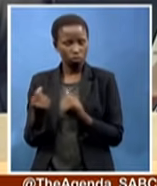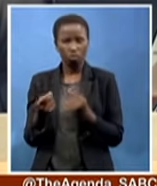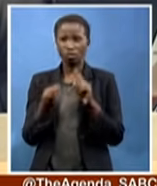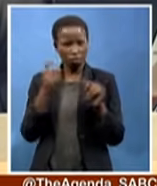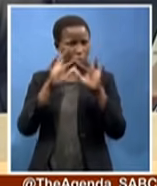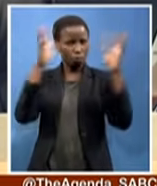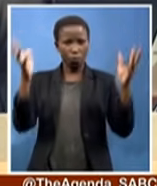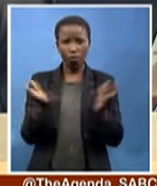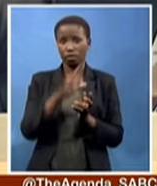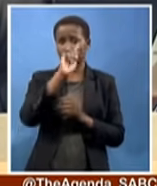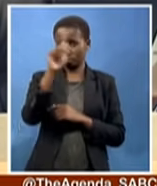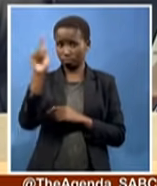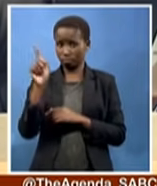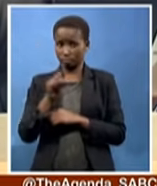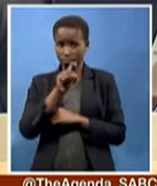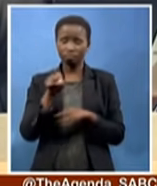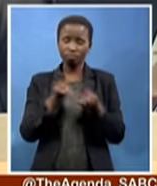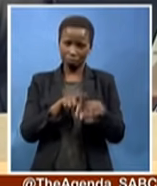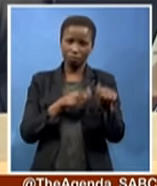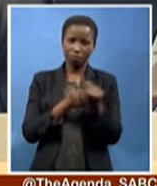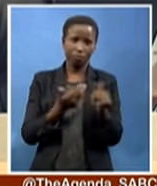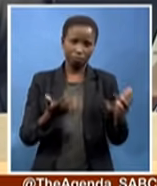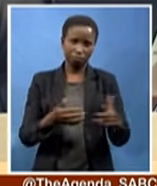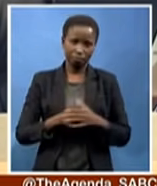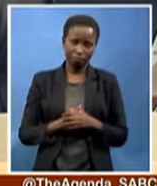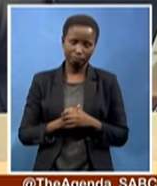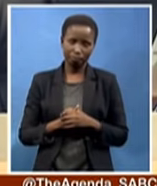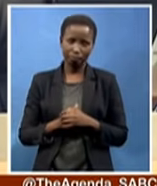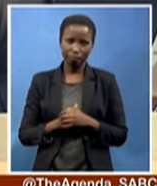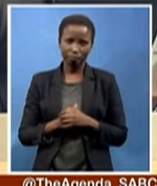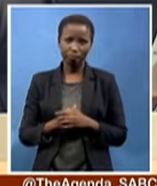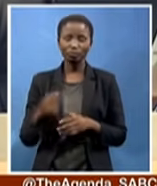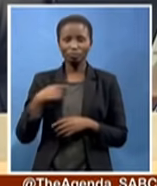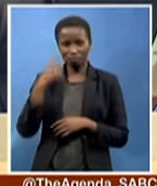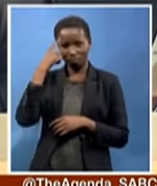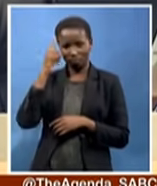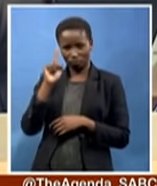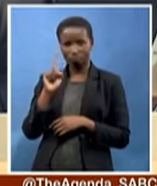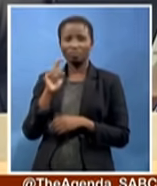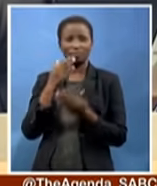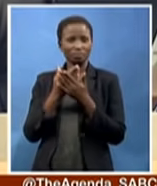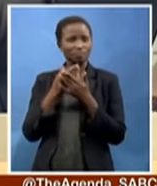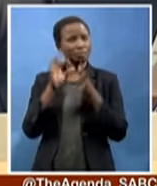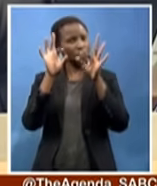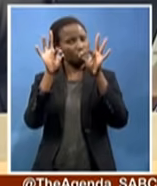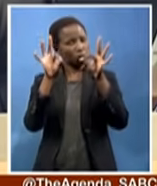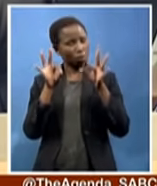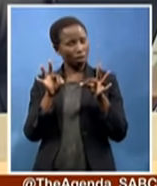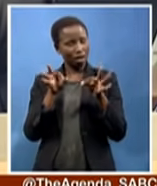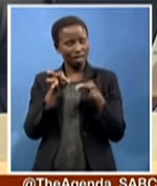And I think if properly described and is not